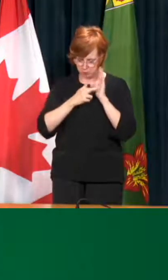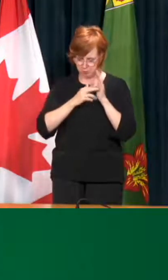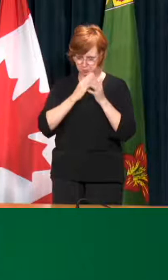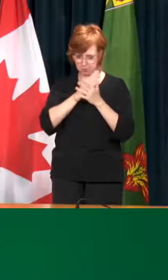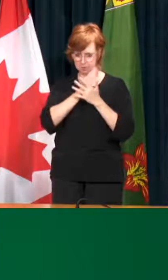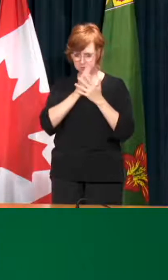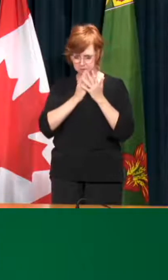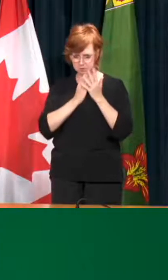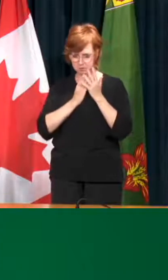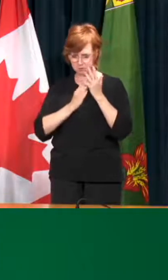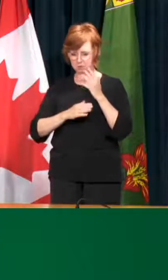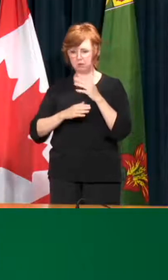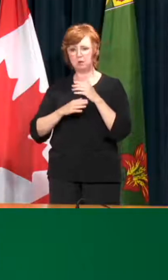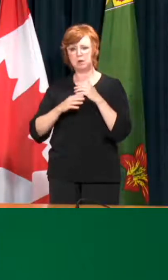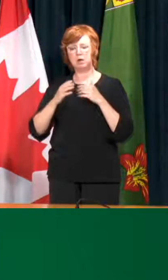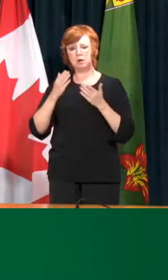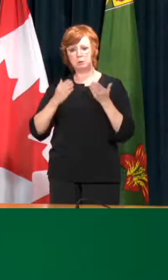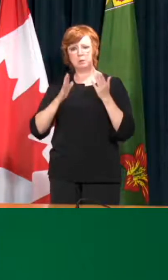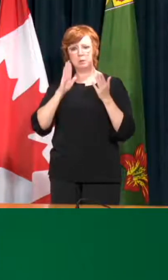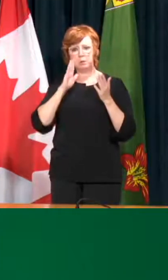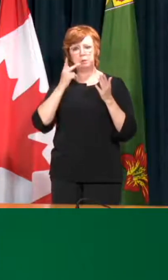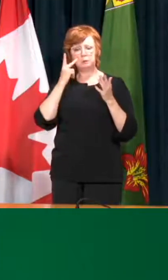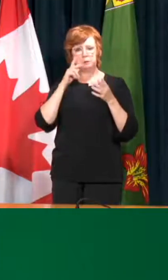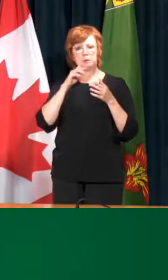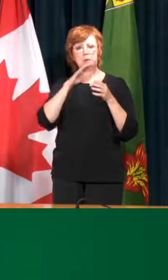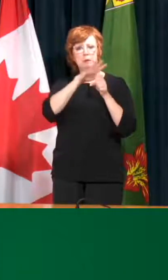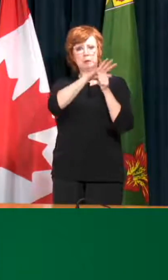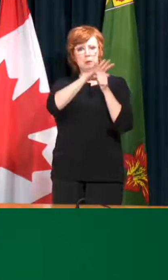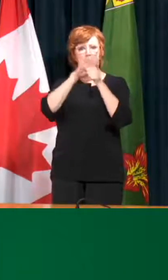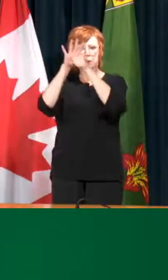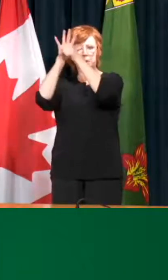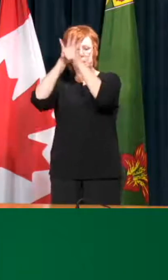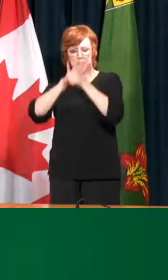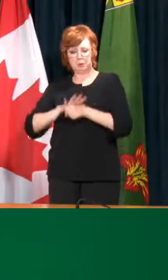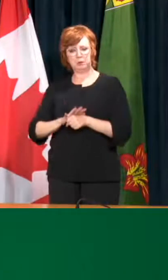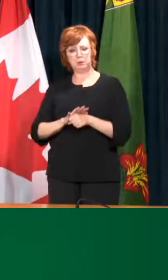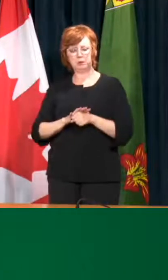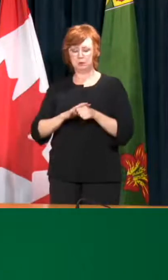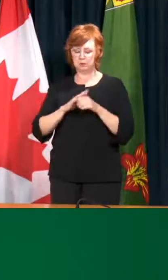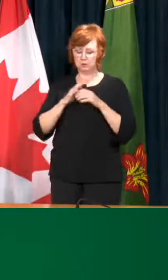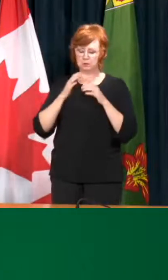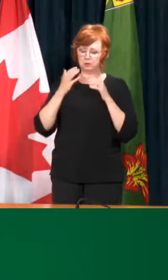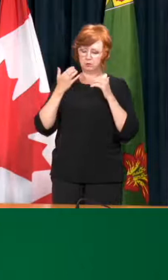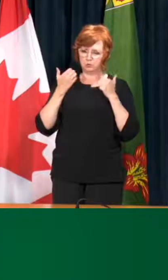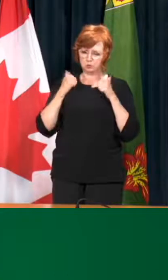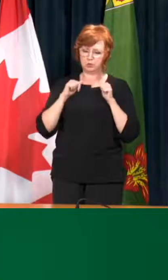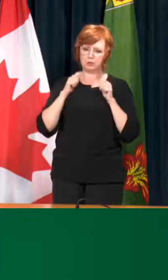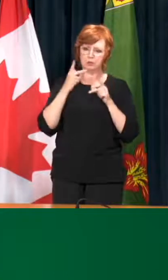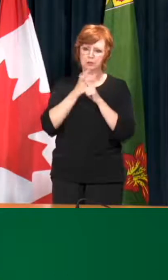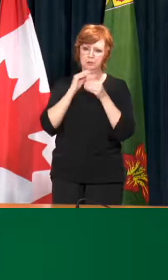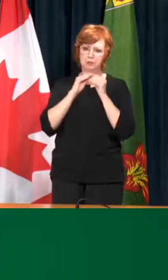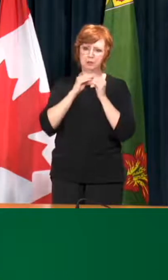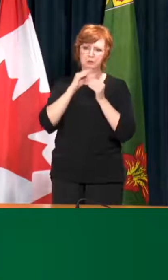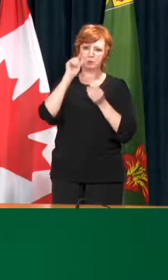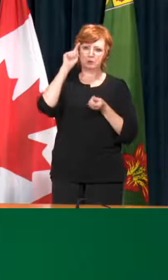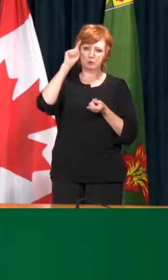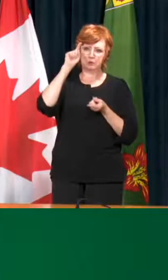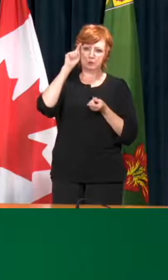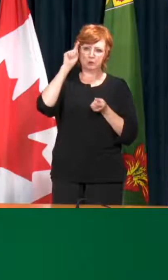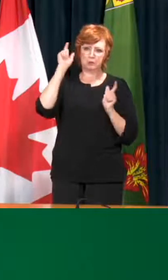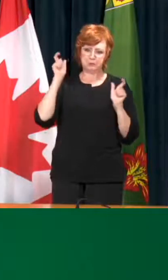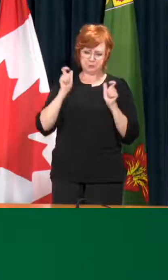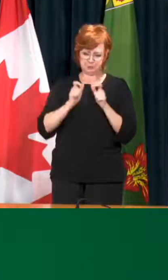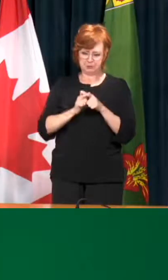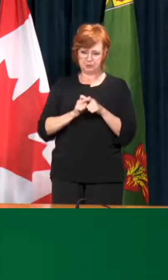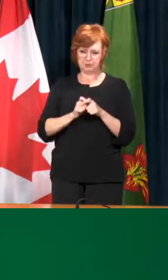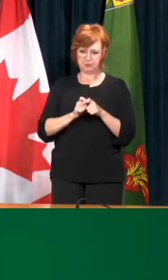see cases throughout the province, but we can keep them at a low number. But I think it's well known that as we increase our social mixing,